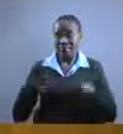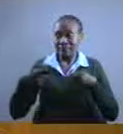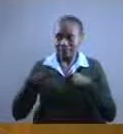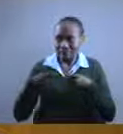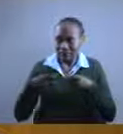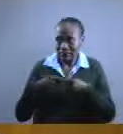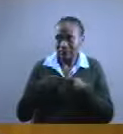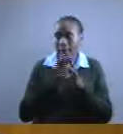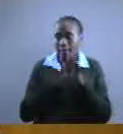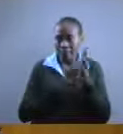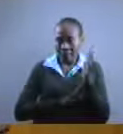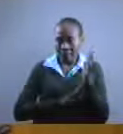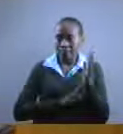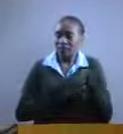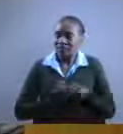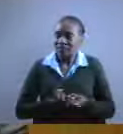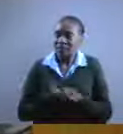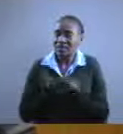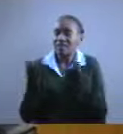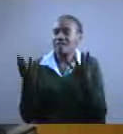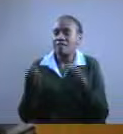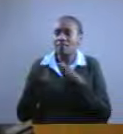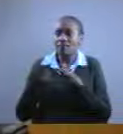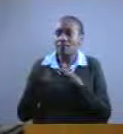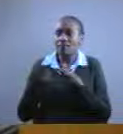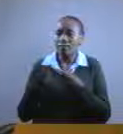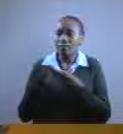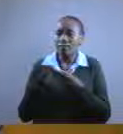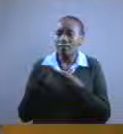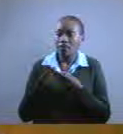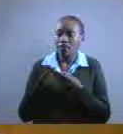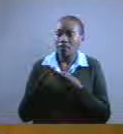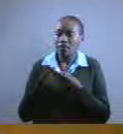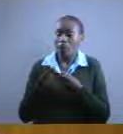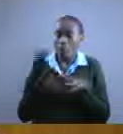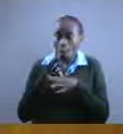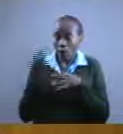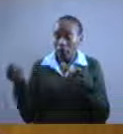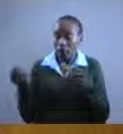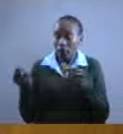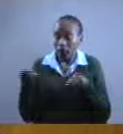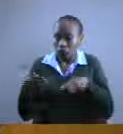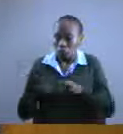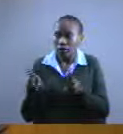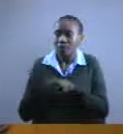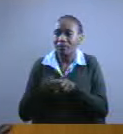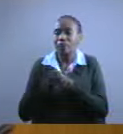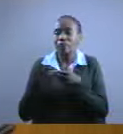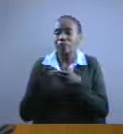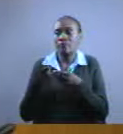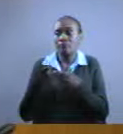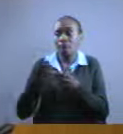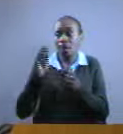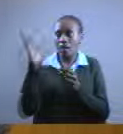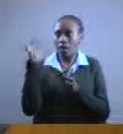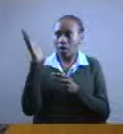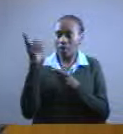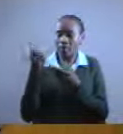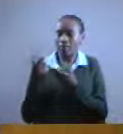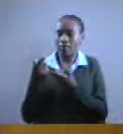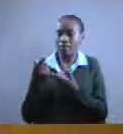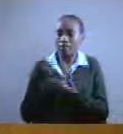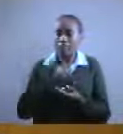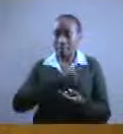gives impetus to the announcement made by the President in his 2010 State of the Nation address, I think